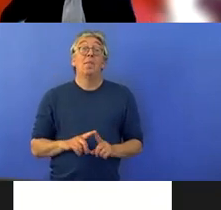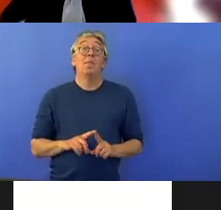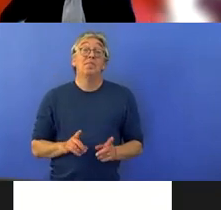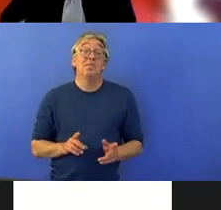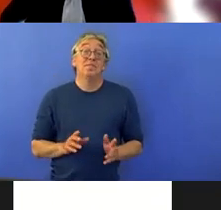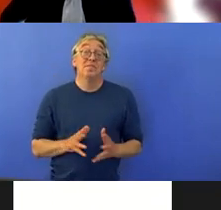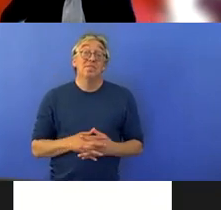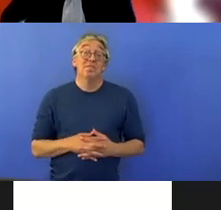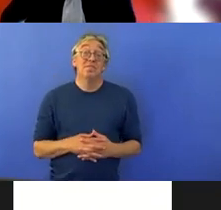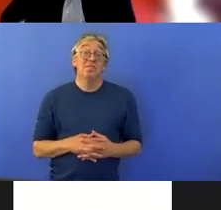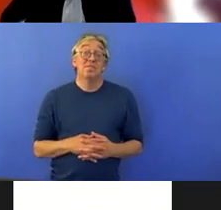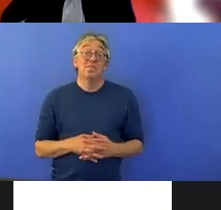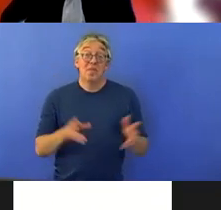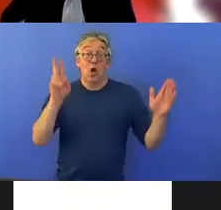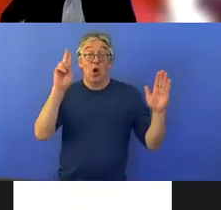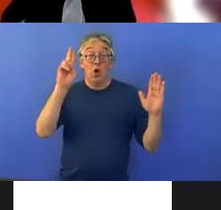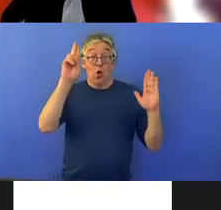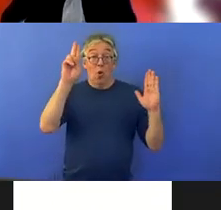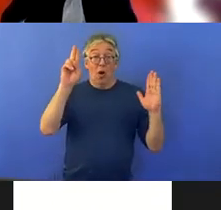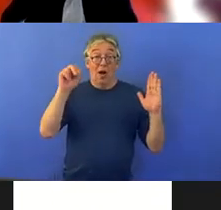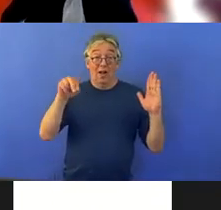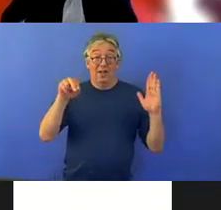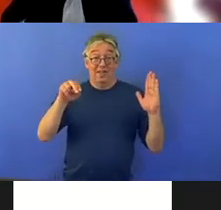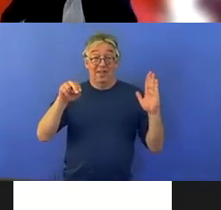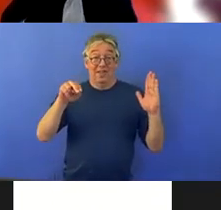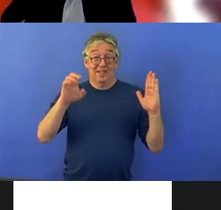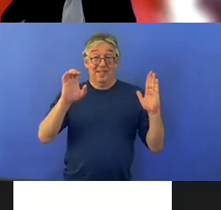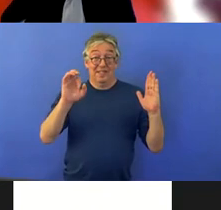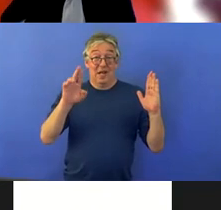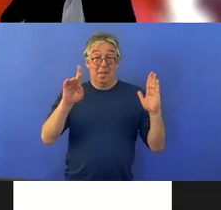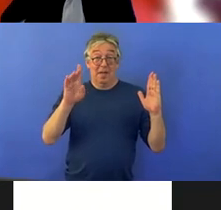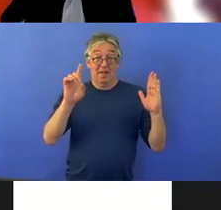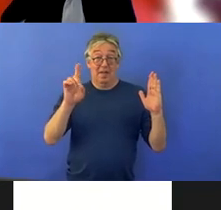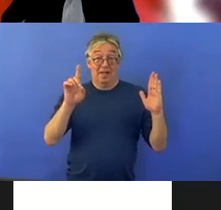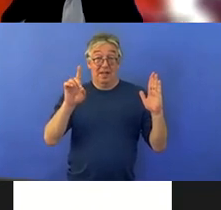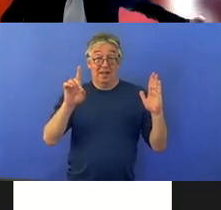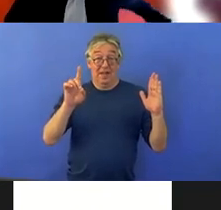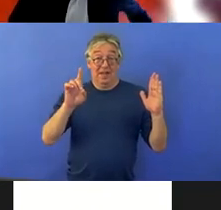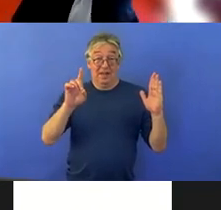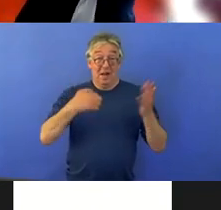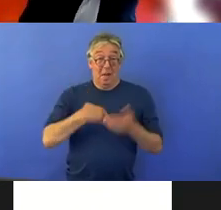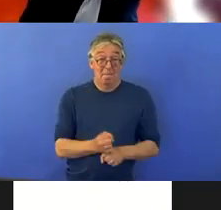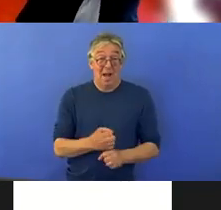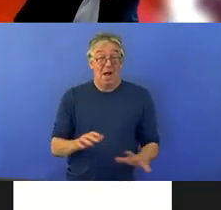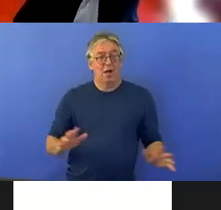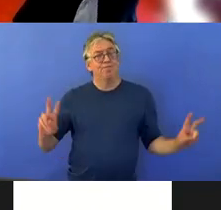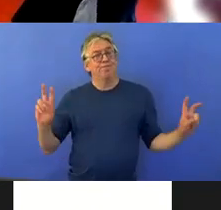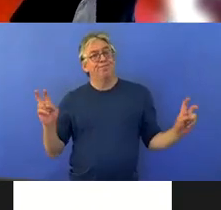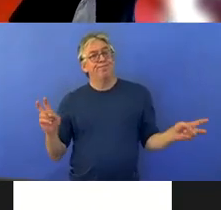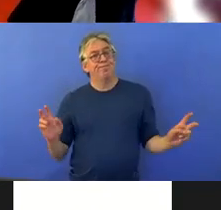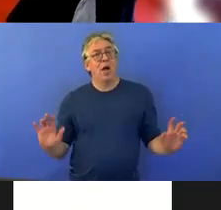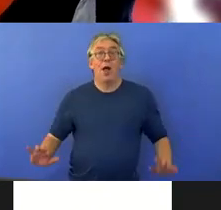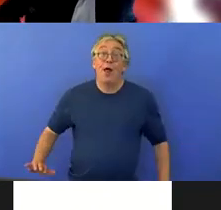making the CRPD live in your countries means that we have to make sure that the laws that are being passed